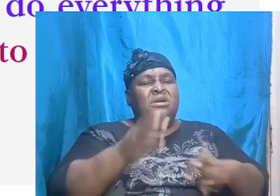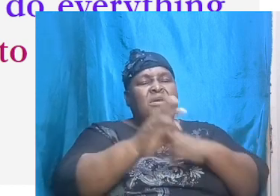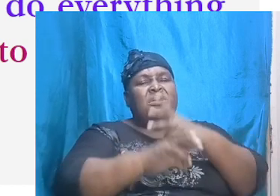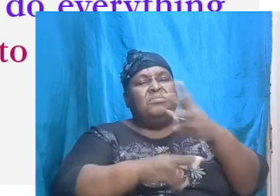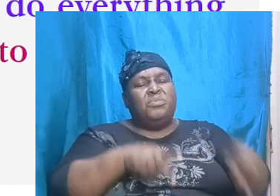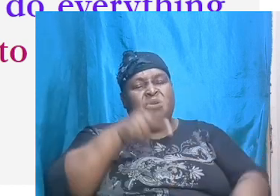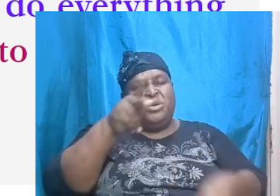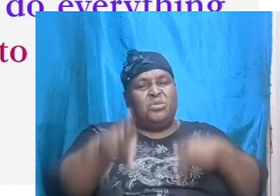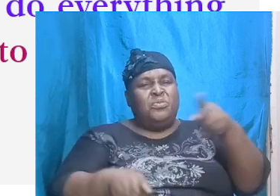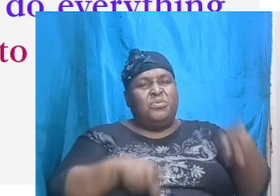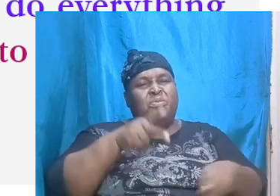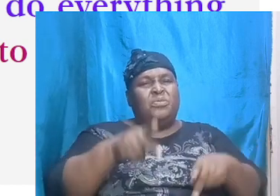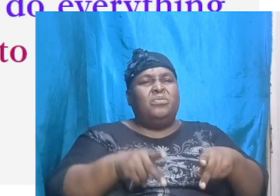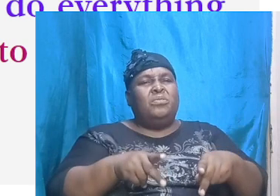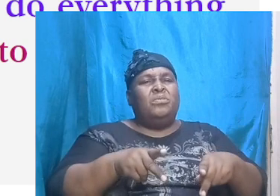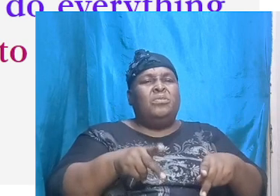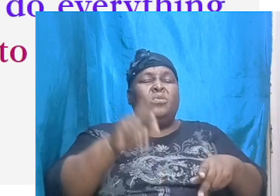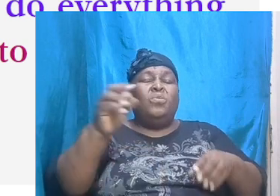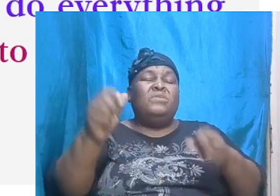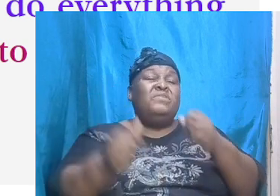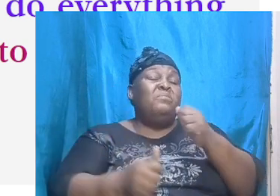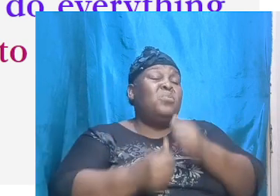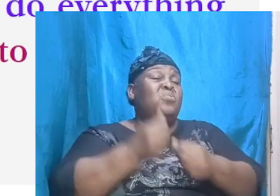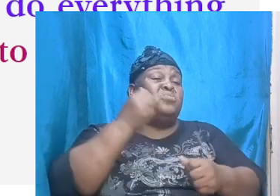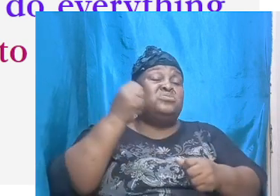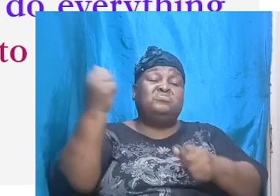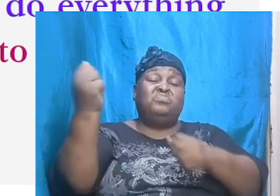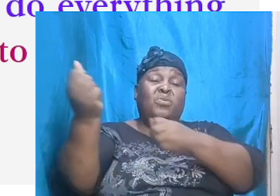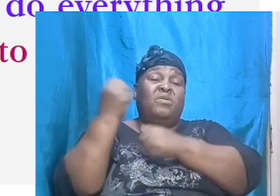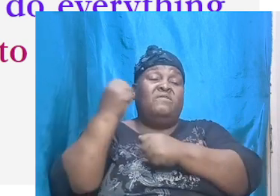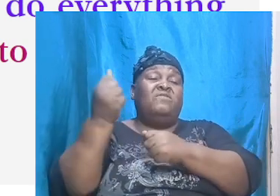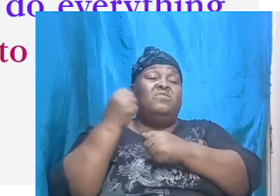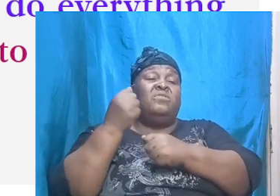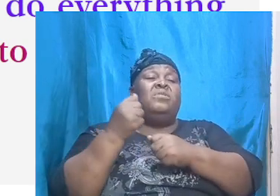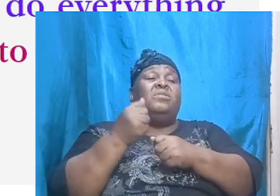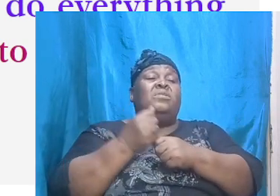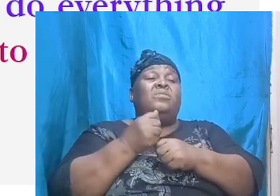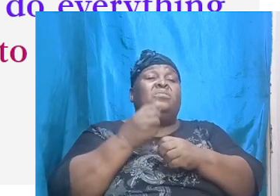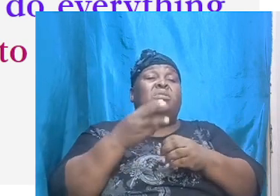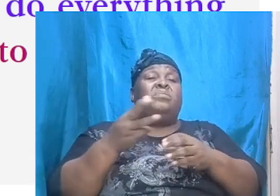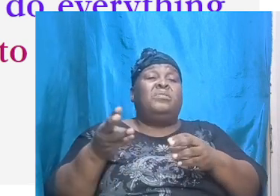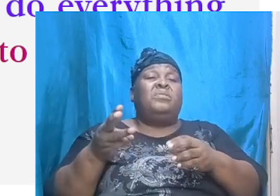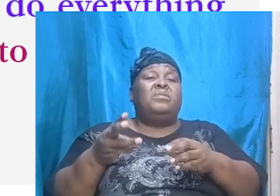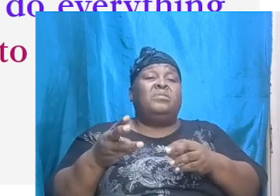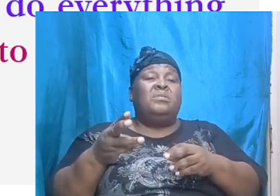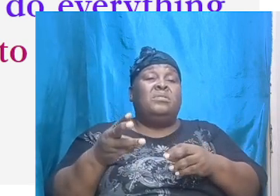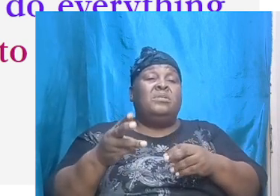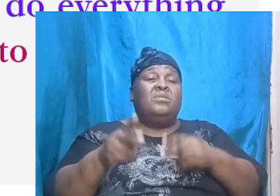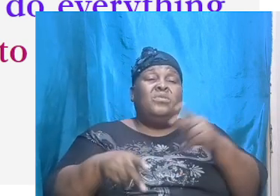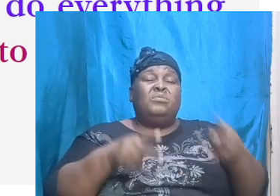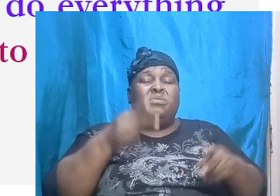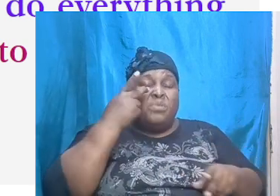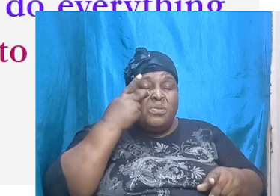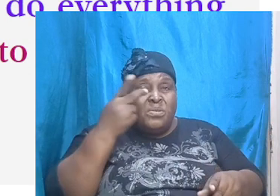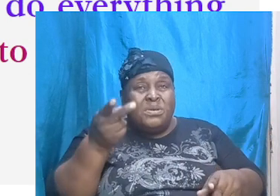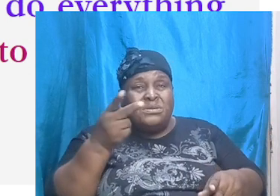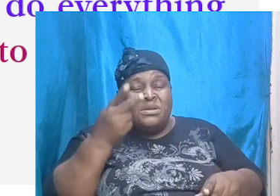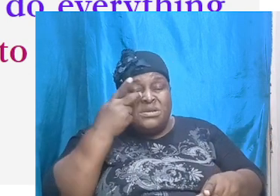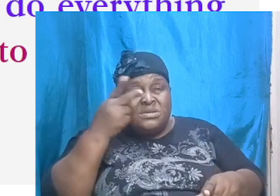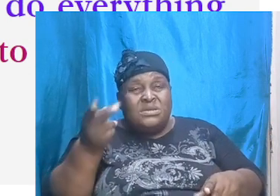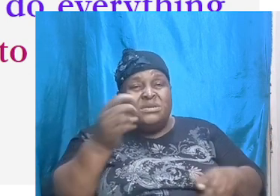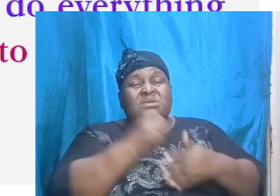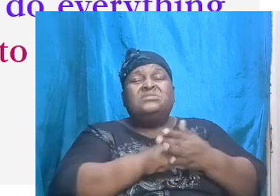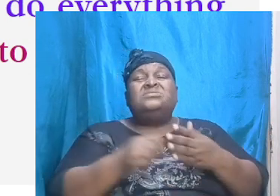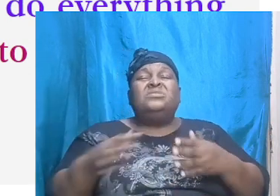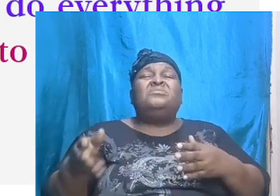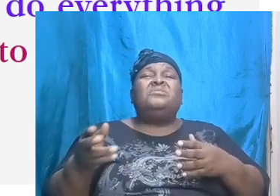It's one of the most powerful tools. When people look on and say, boy, we've seen something here that I don't